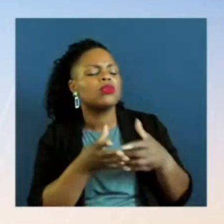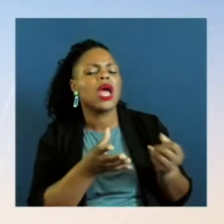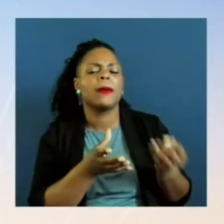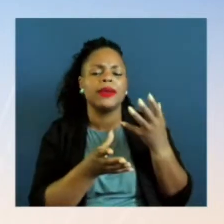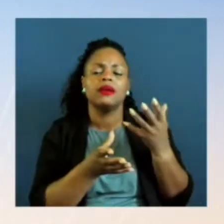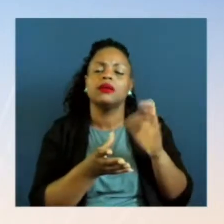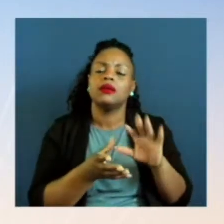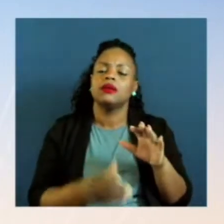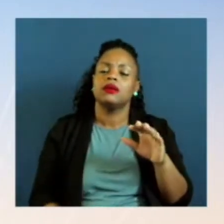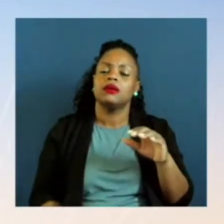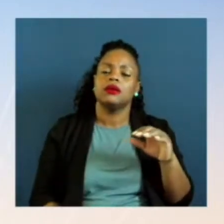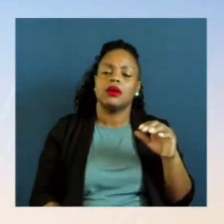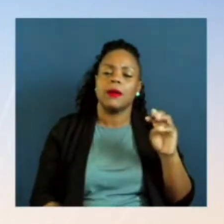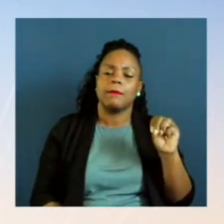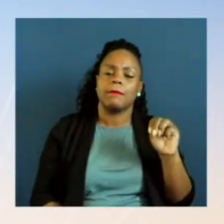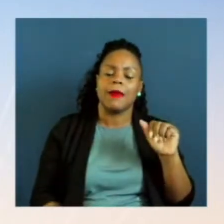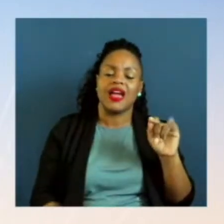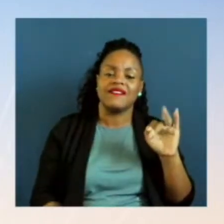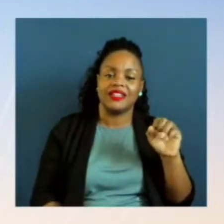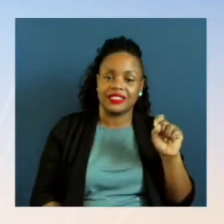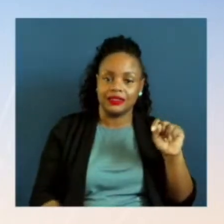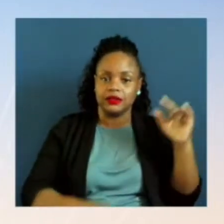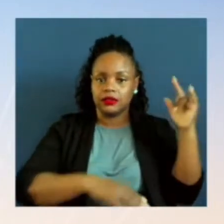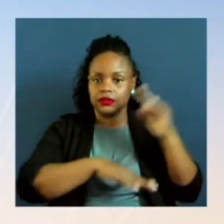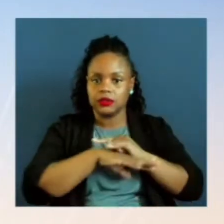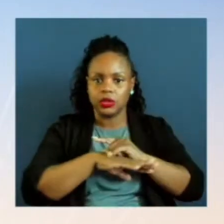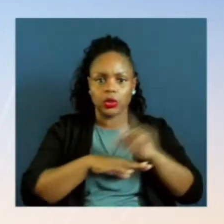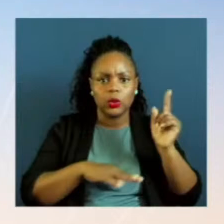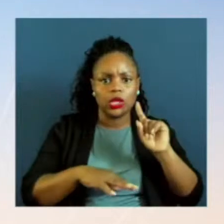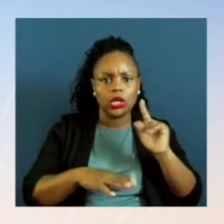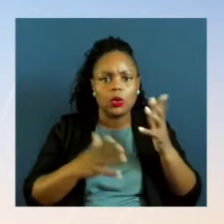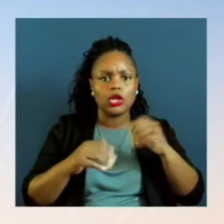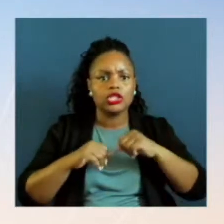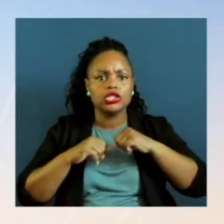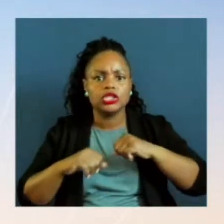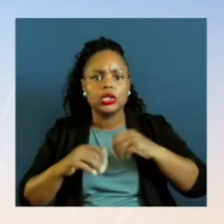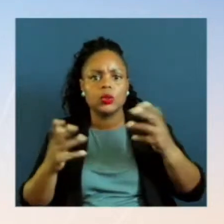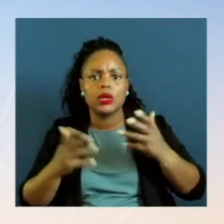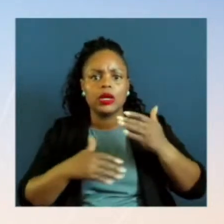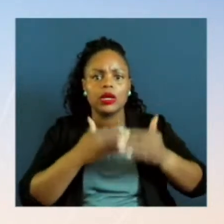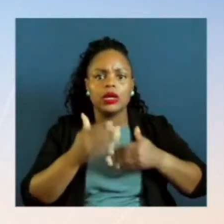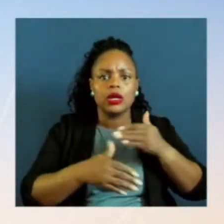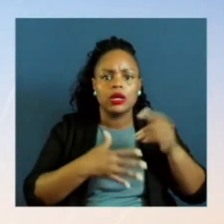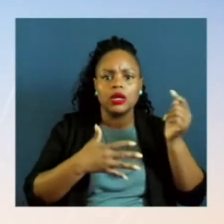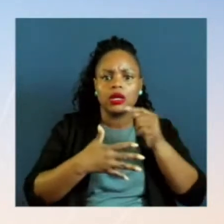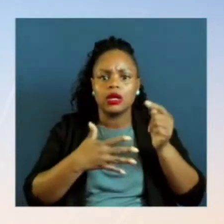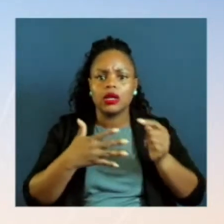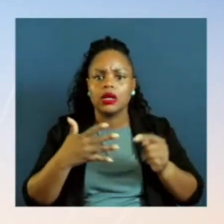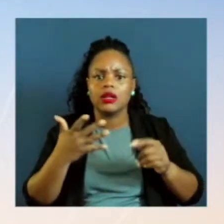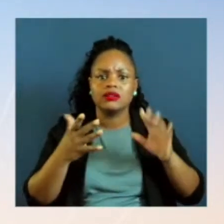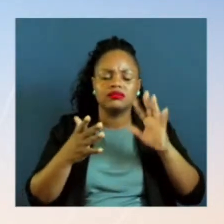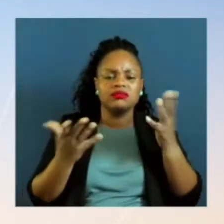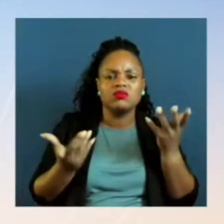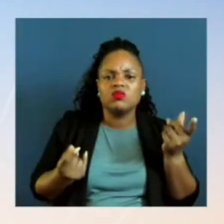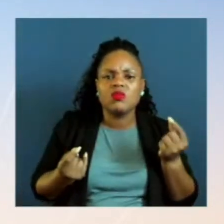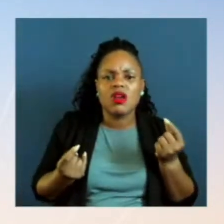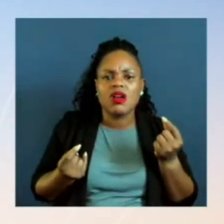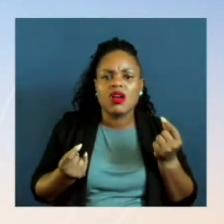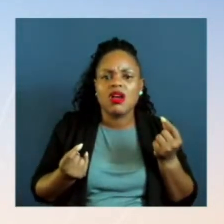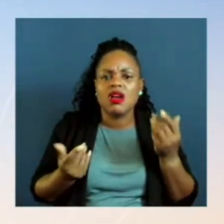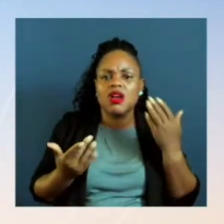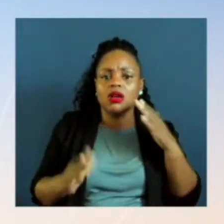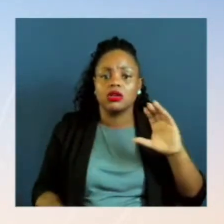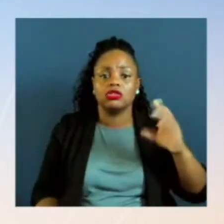land, what security protocols they're taking into place. So just to kind of give you an example here, these charter flights are landing on U.S.